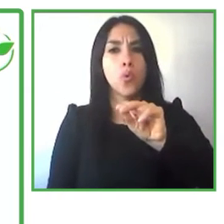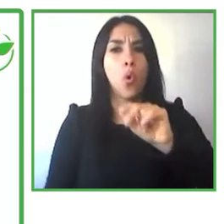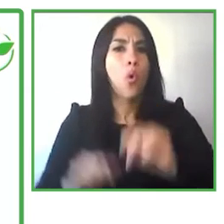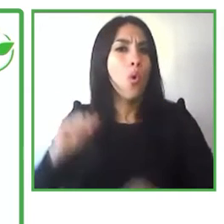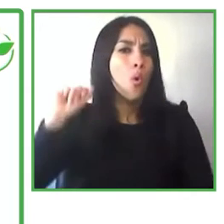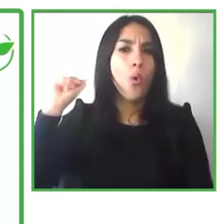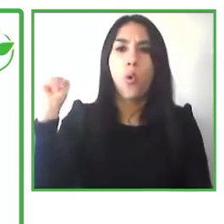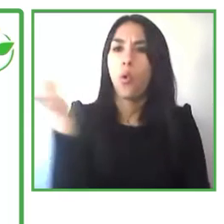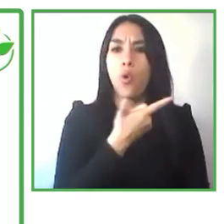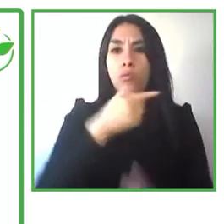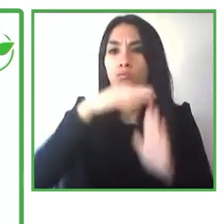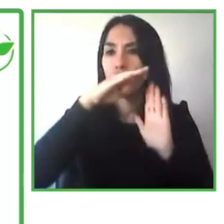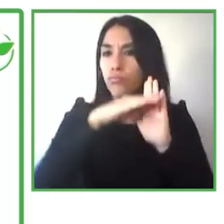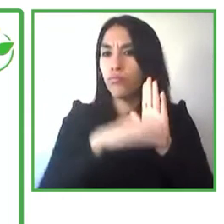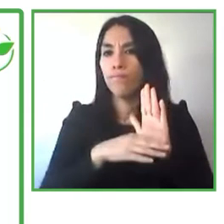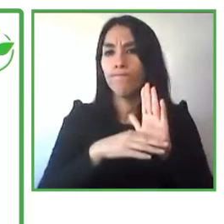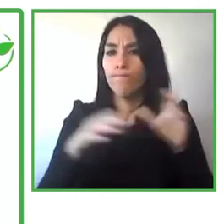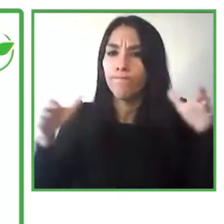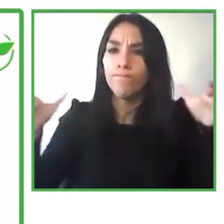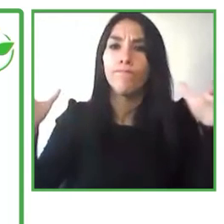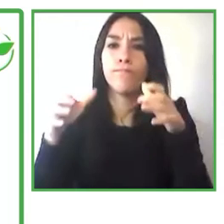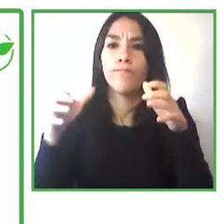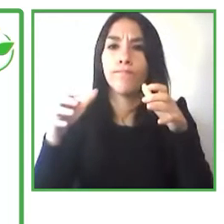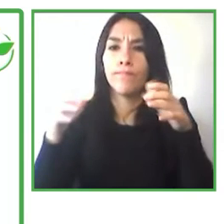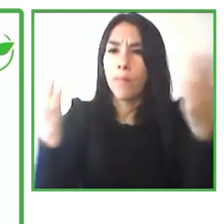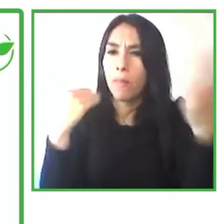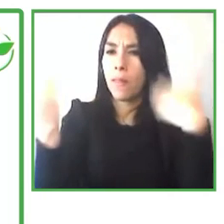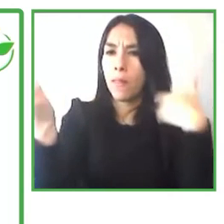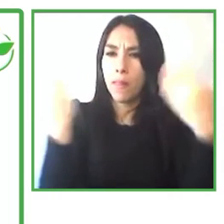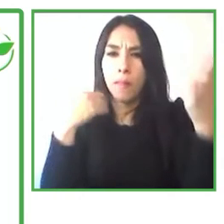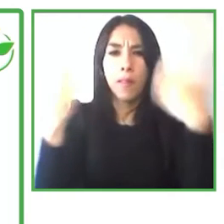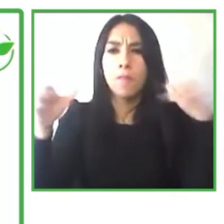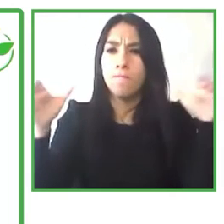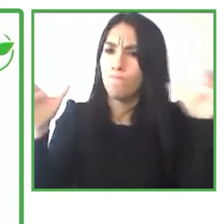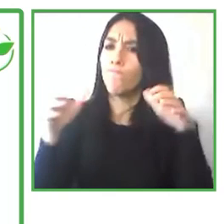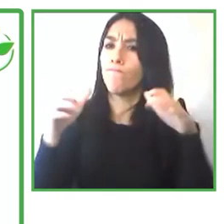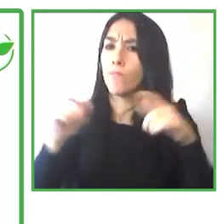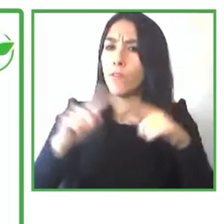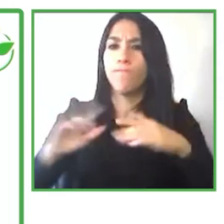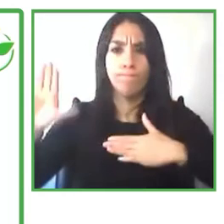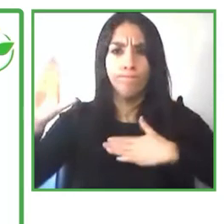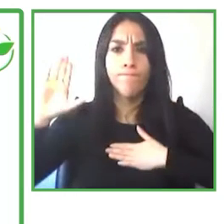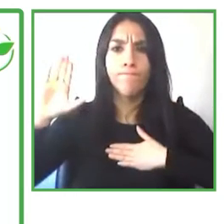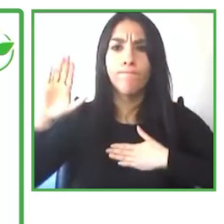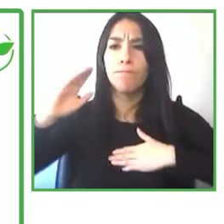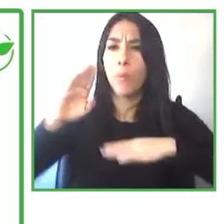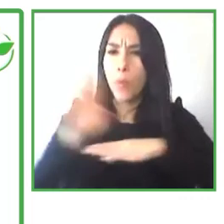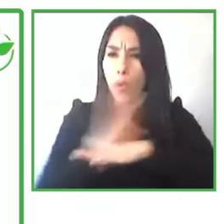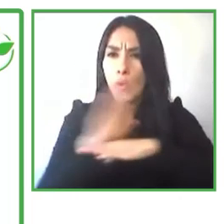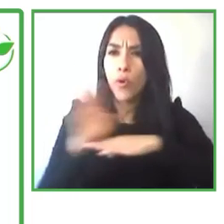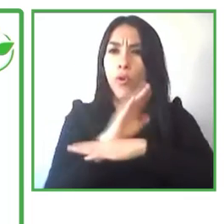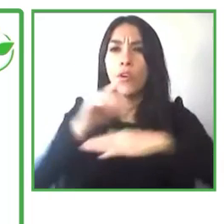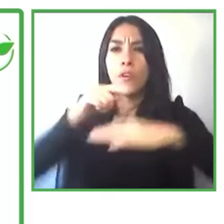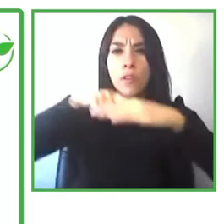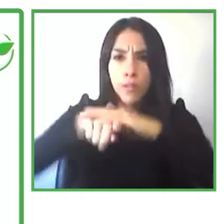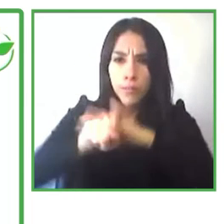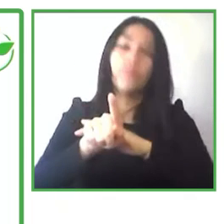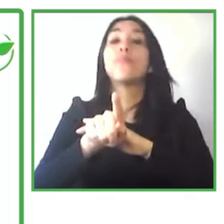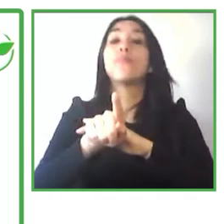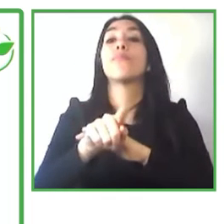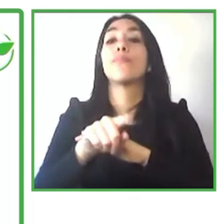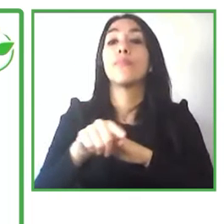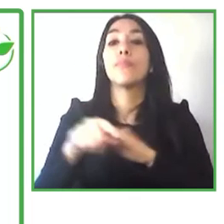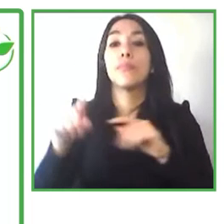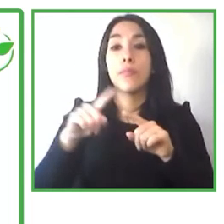like disability bias in AI-sponsored recruitment, and neurodiversity in the